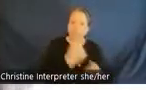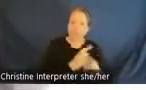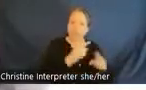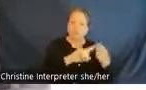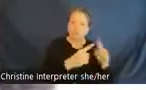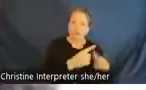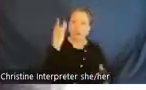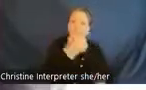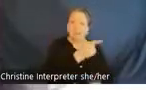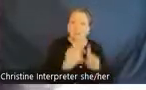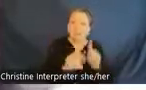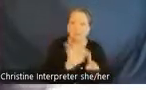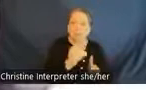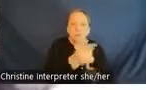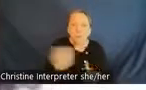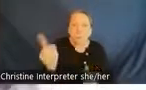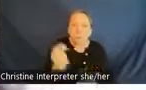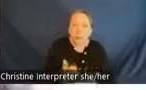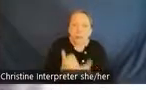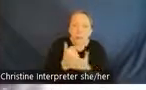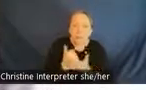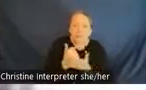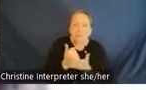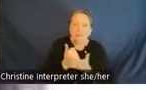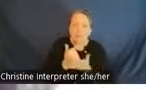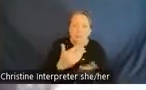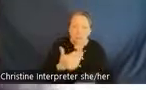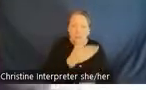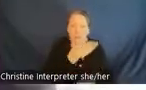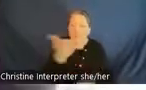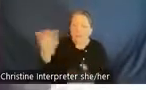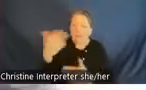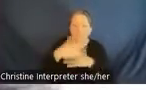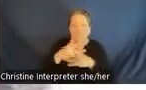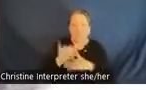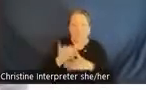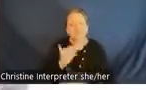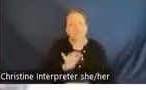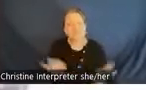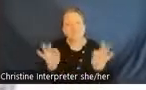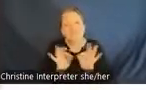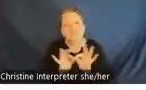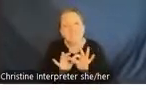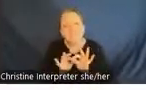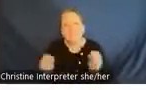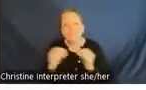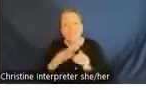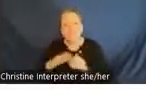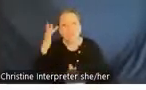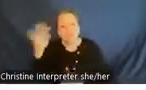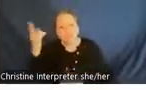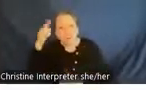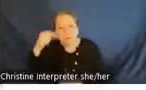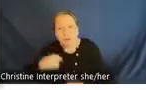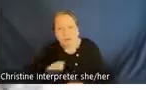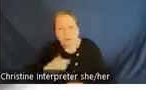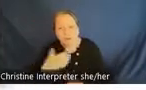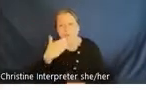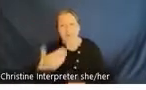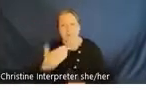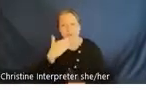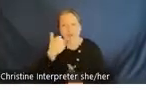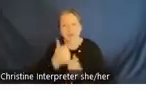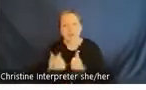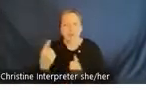there. And that's worth more than gold to me. And I just thank all of you. And that